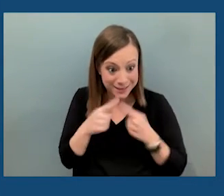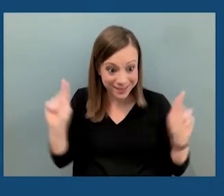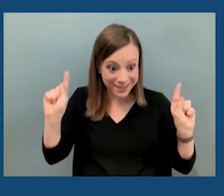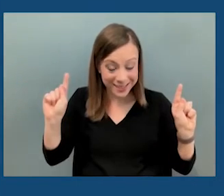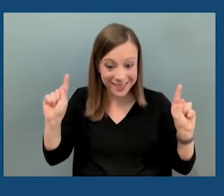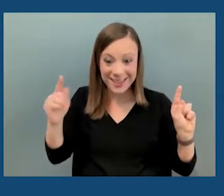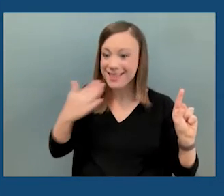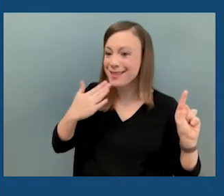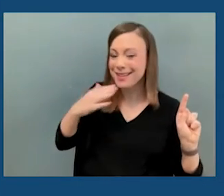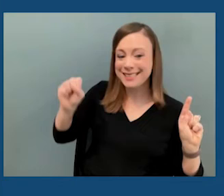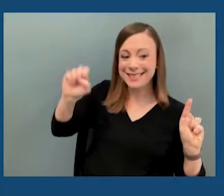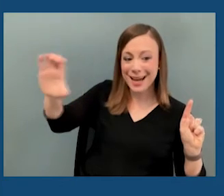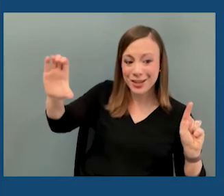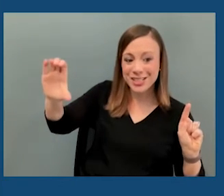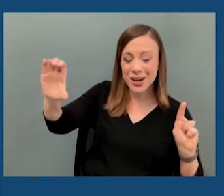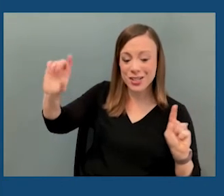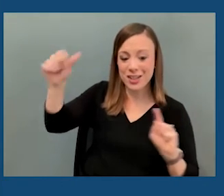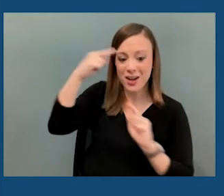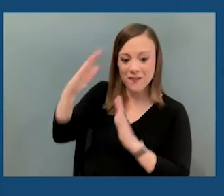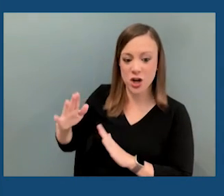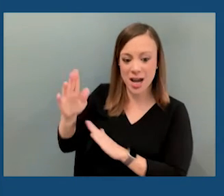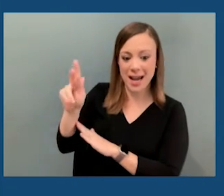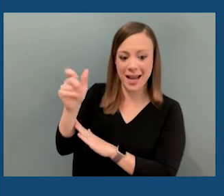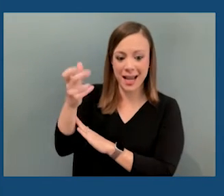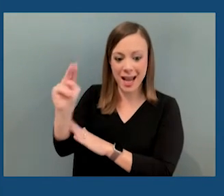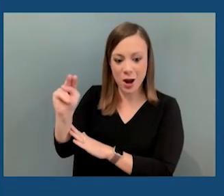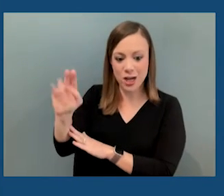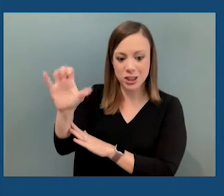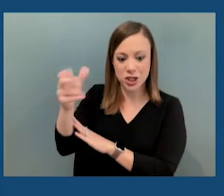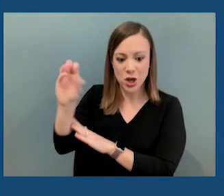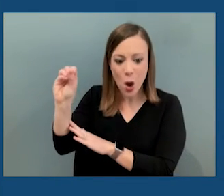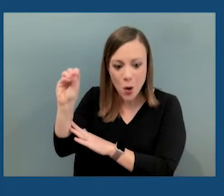to the Governor, Karen Persicilli-Keough,